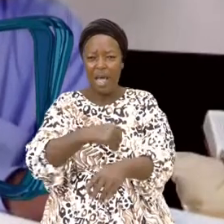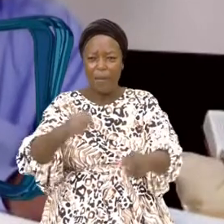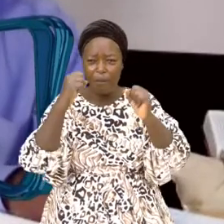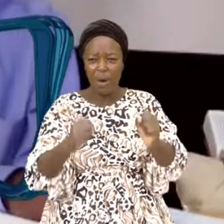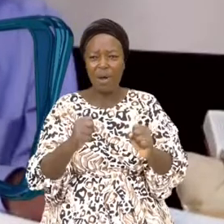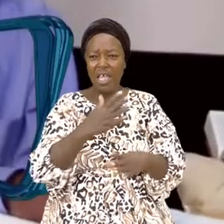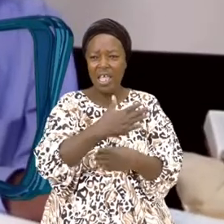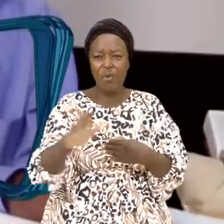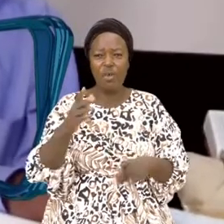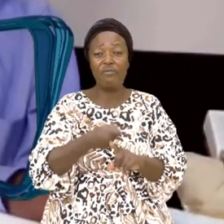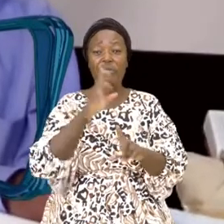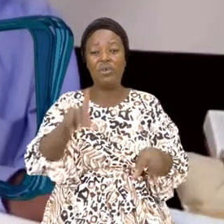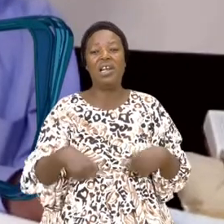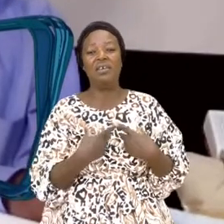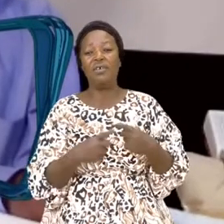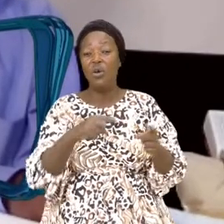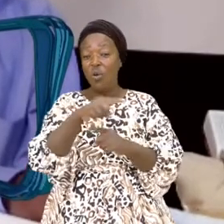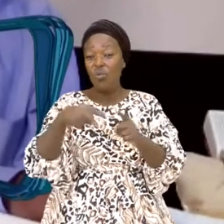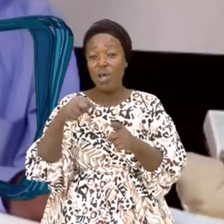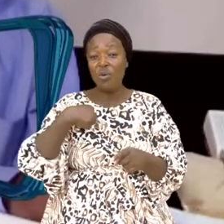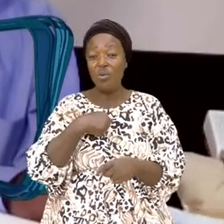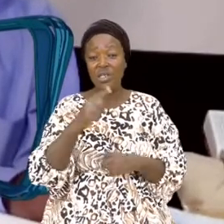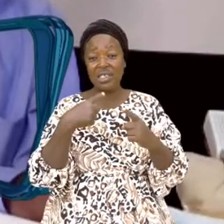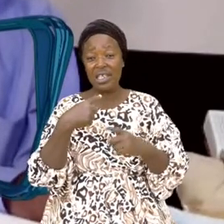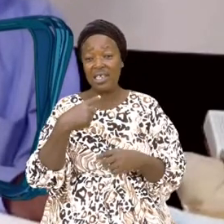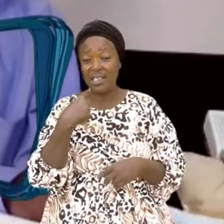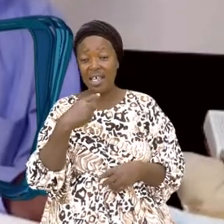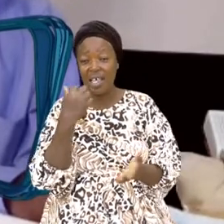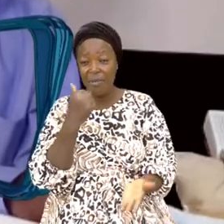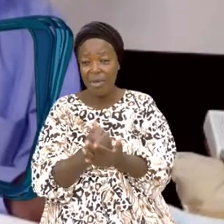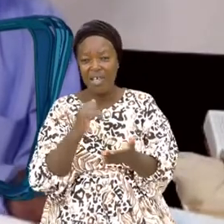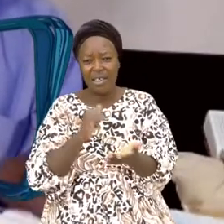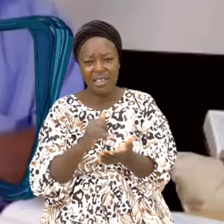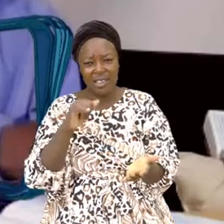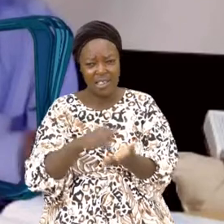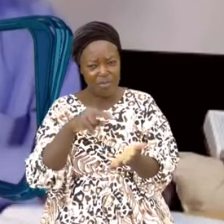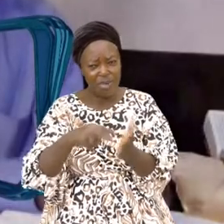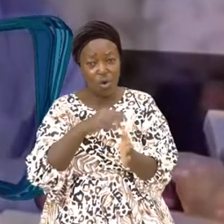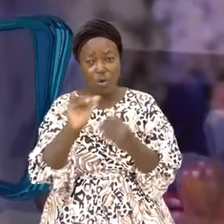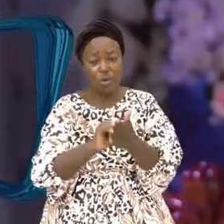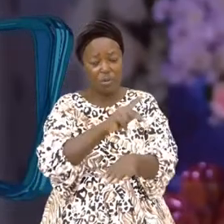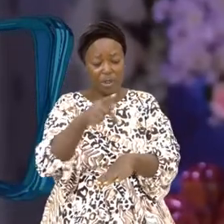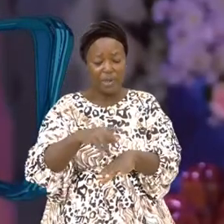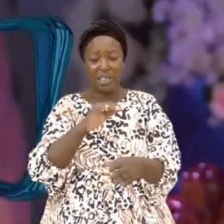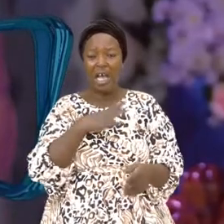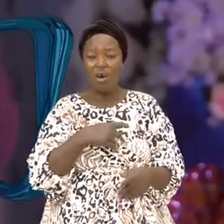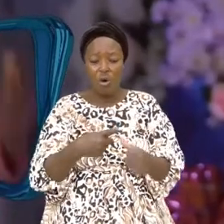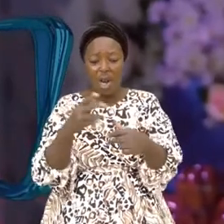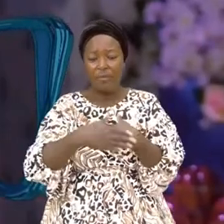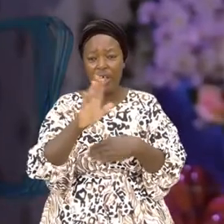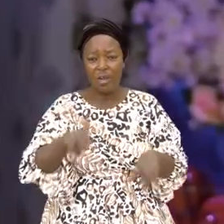your life. When we say amen, it means those principalities running after your life,